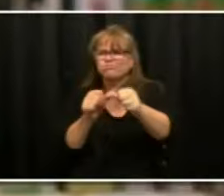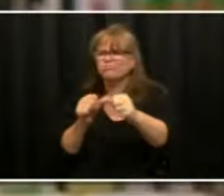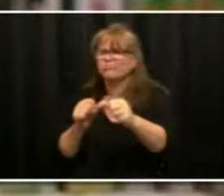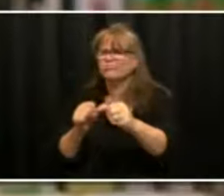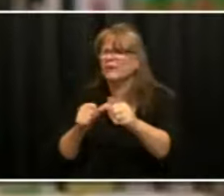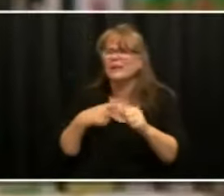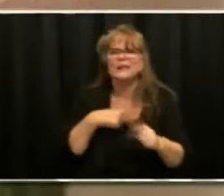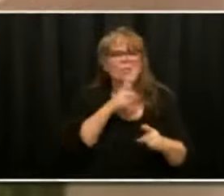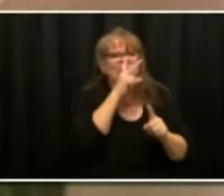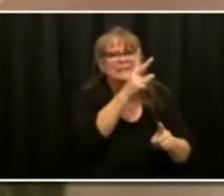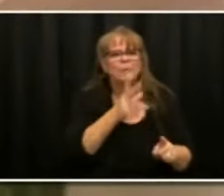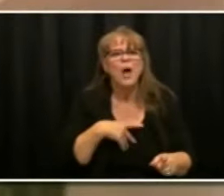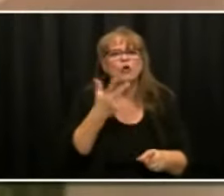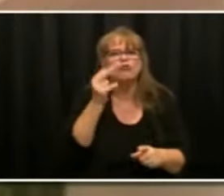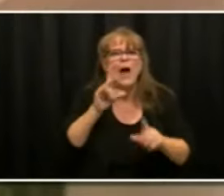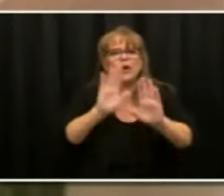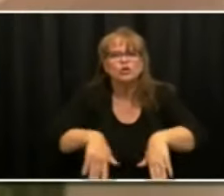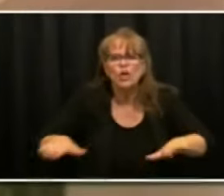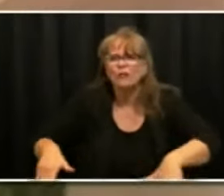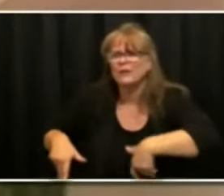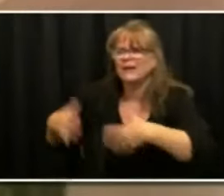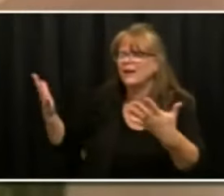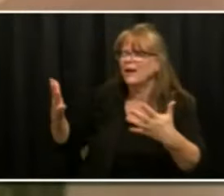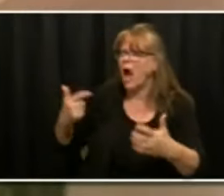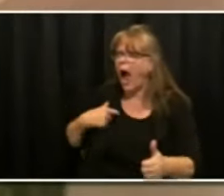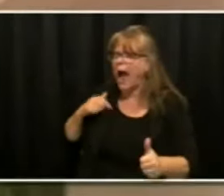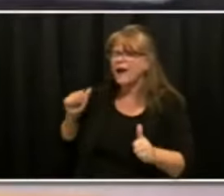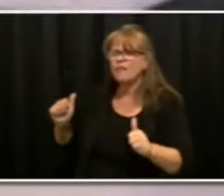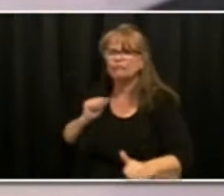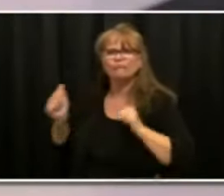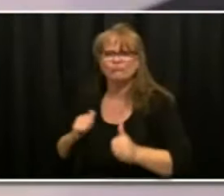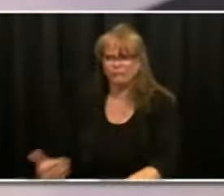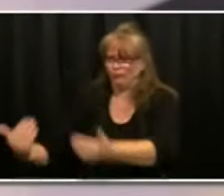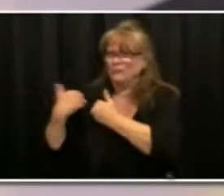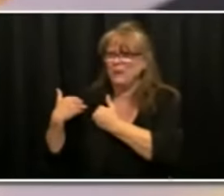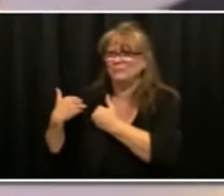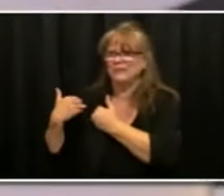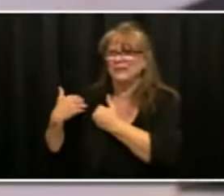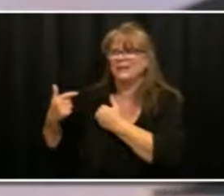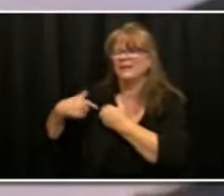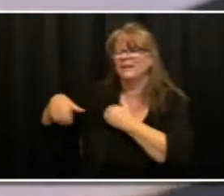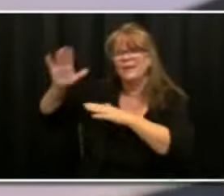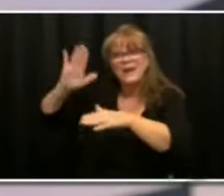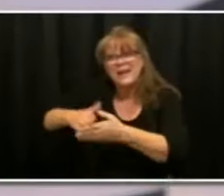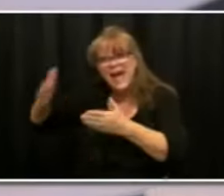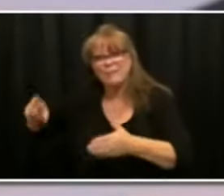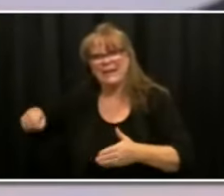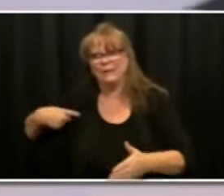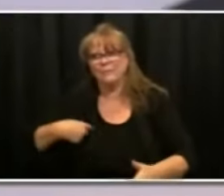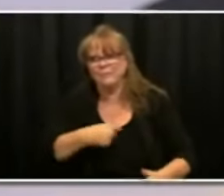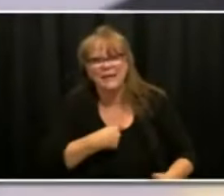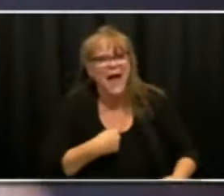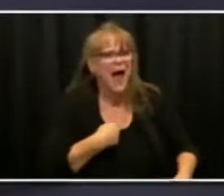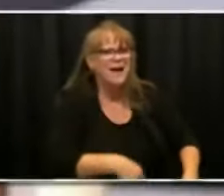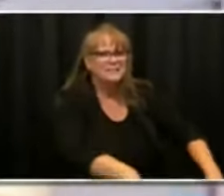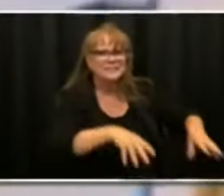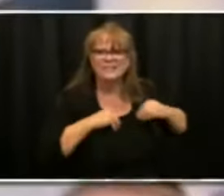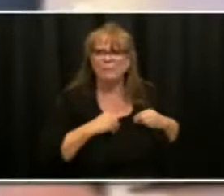all get back to the things we love. I step up because my community needs me to. I step up to keep Colorado's economy moving